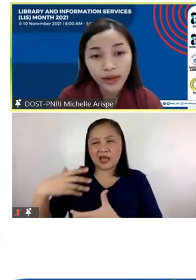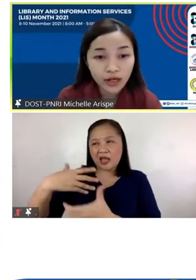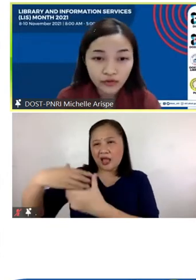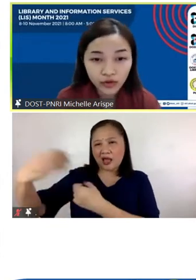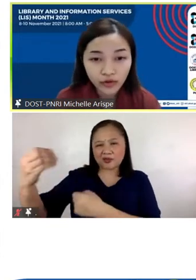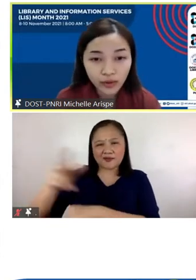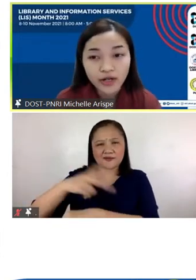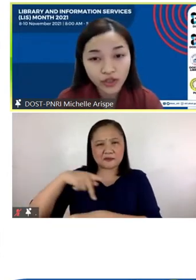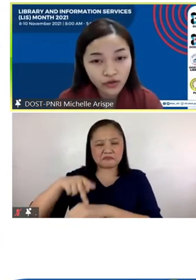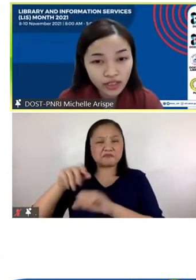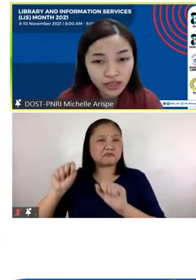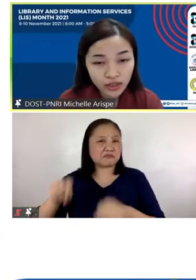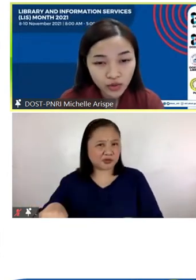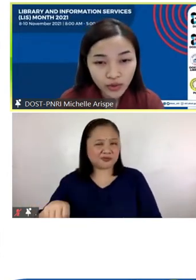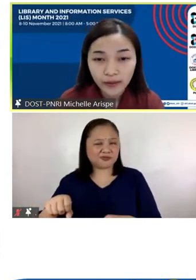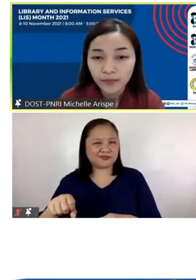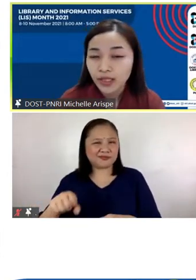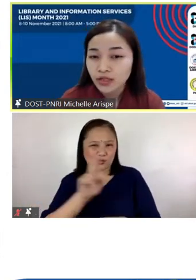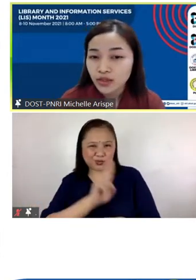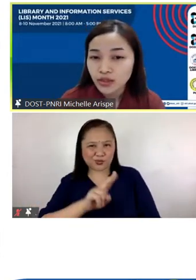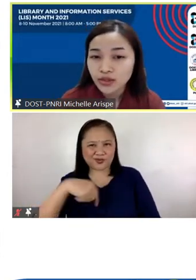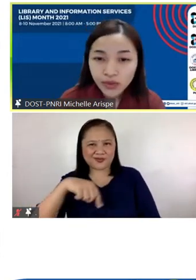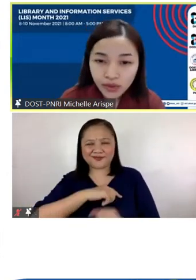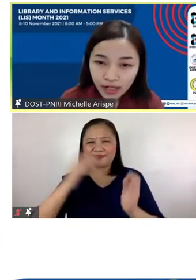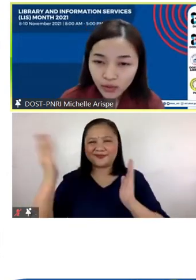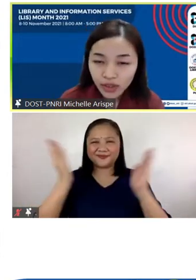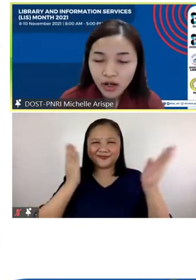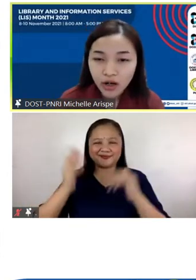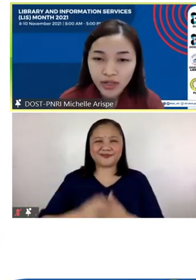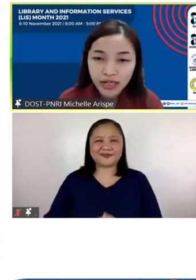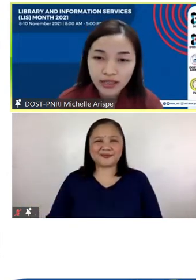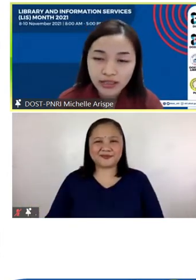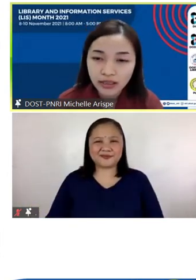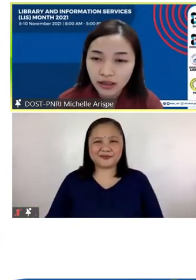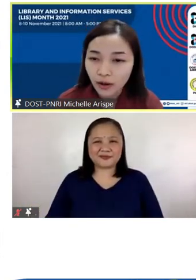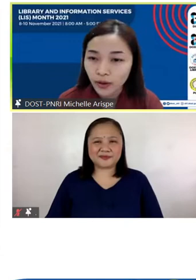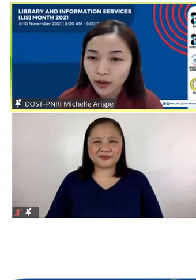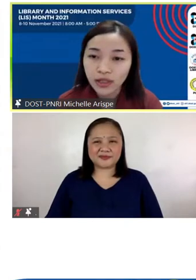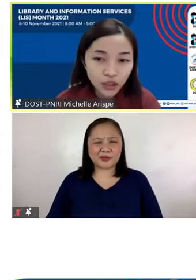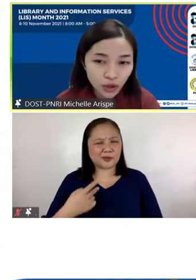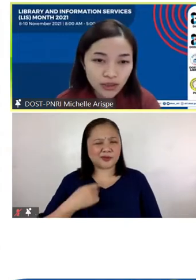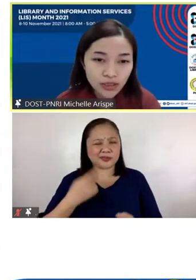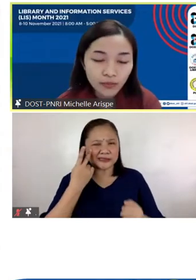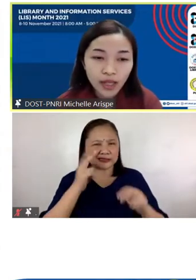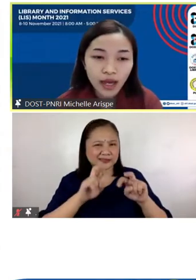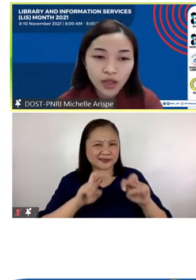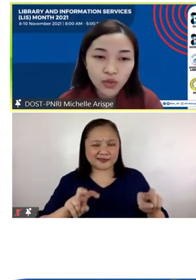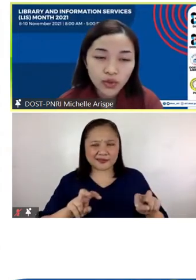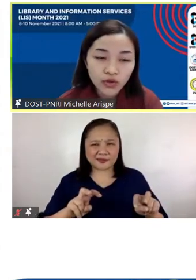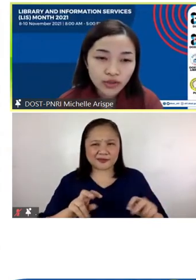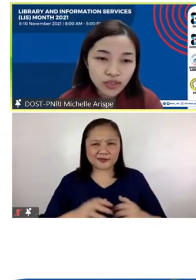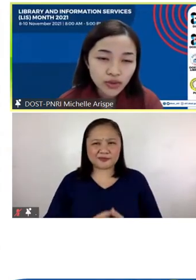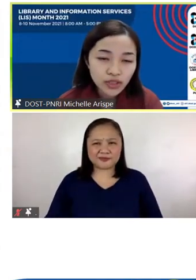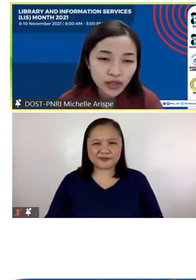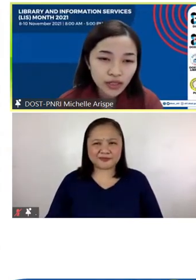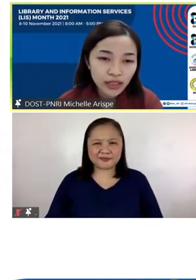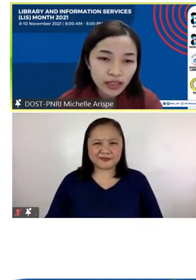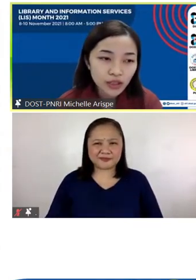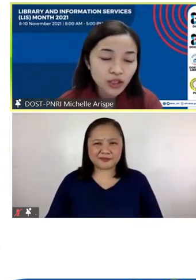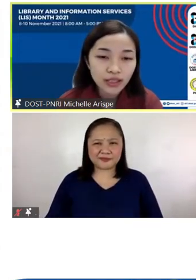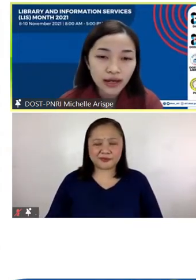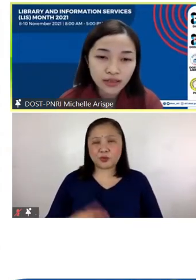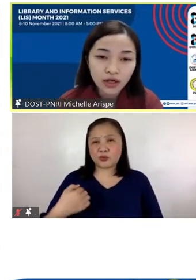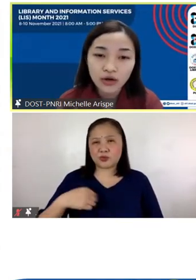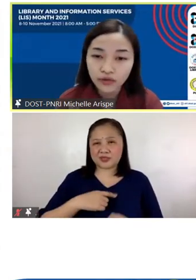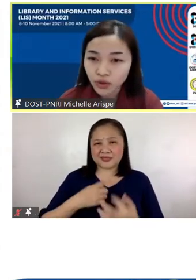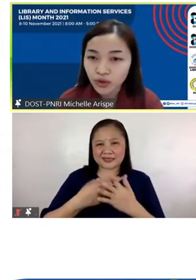abroad can benefit from our services as well. So to do that, we are reassessing our collections, and we've also